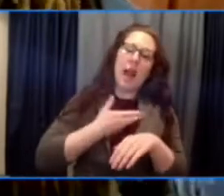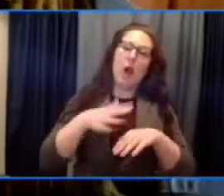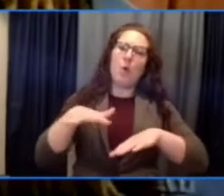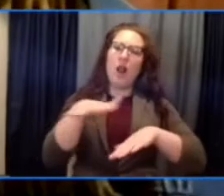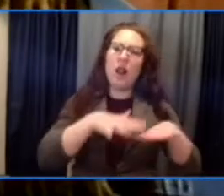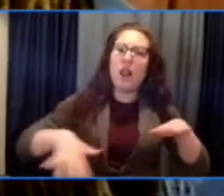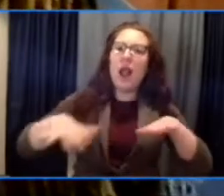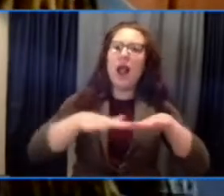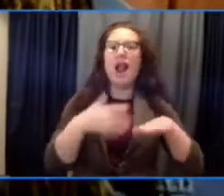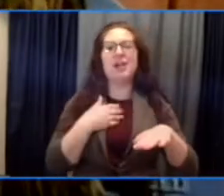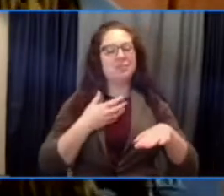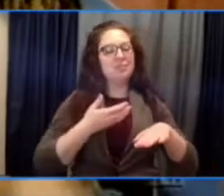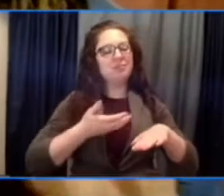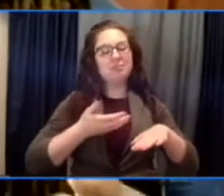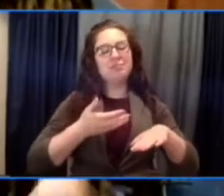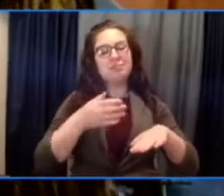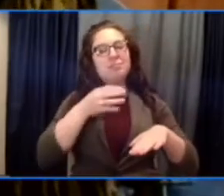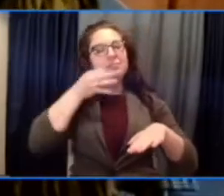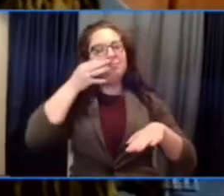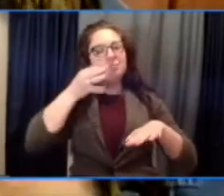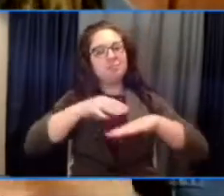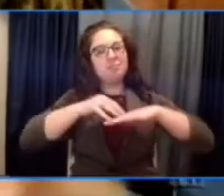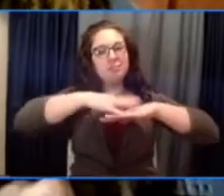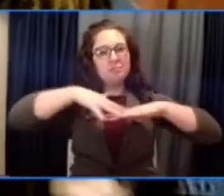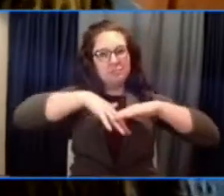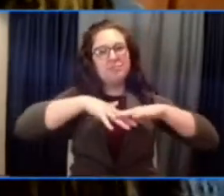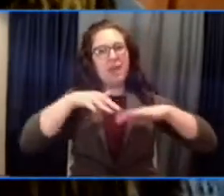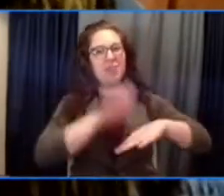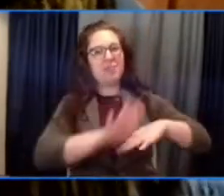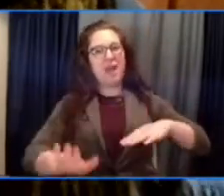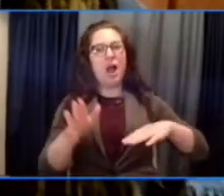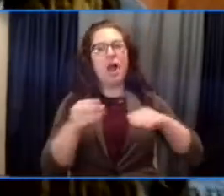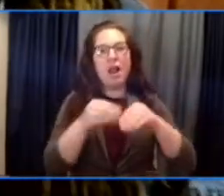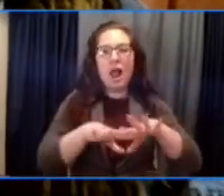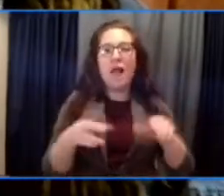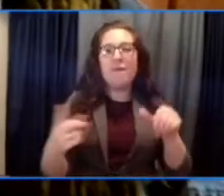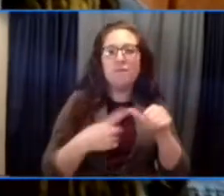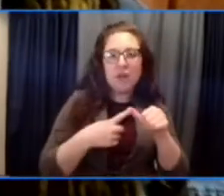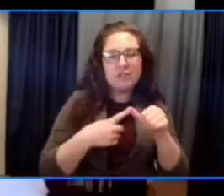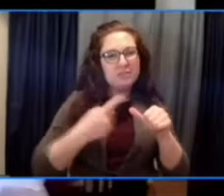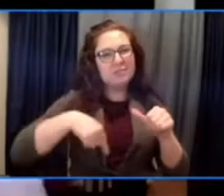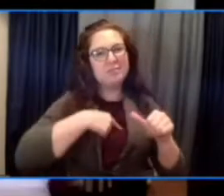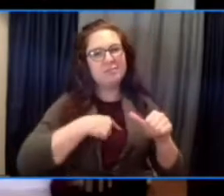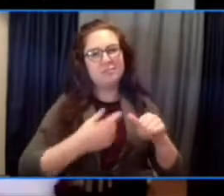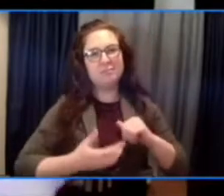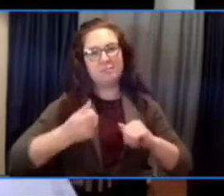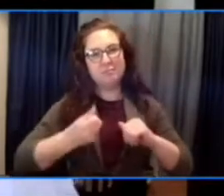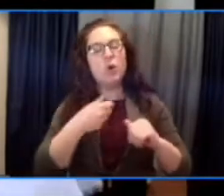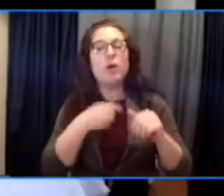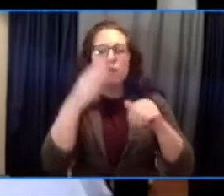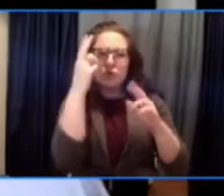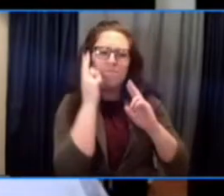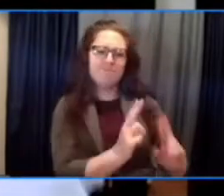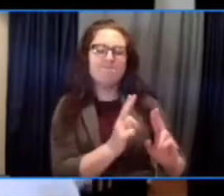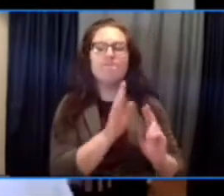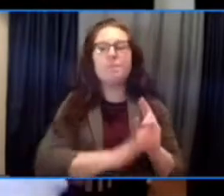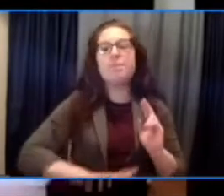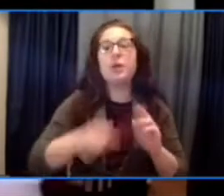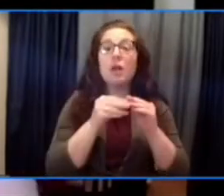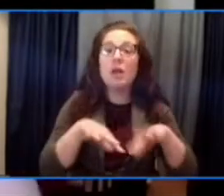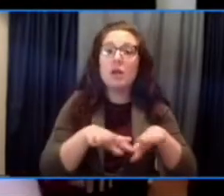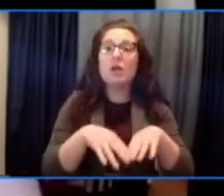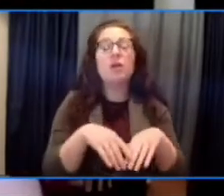our liberation is connected to the indigenous communities who also seek sovereignty. That's right, Prentice. We must center our